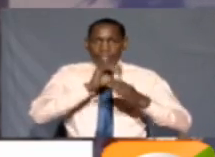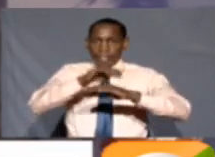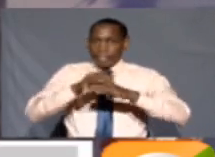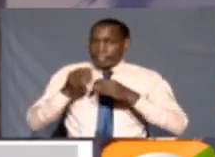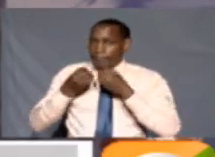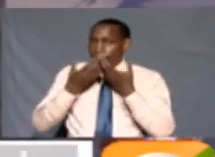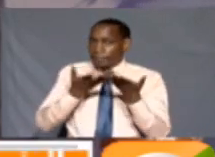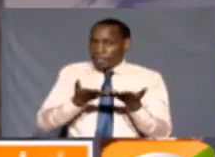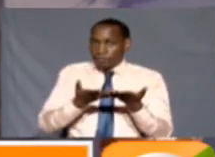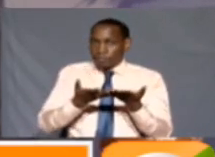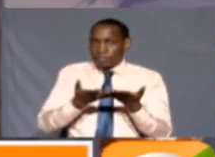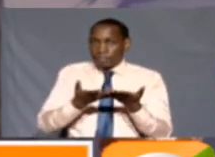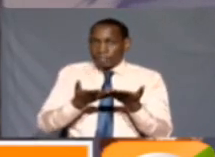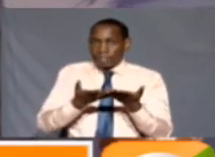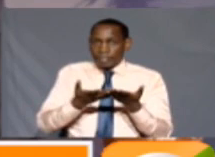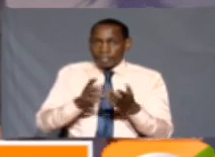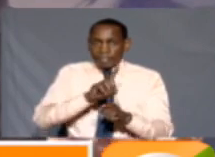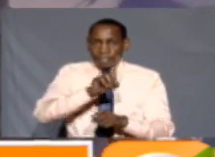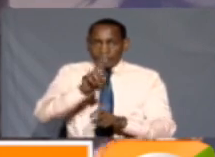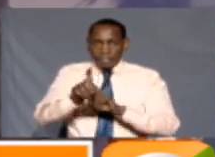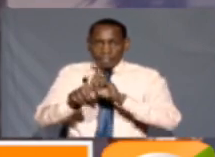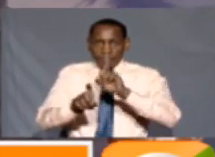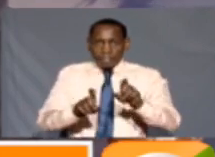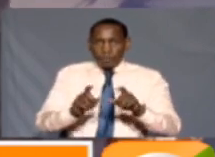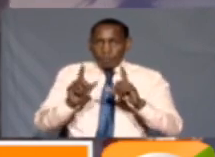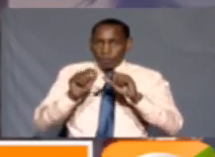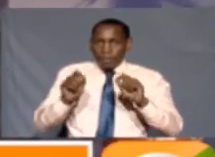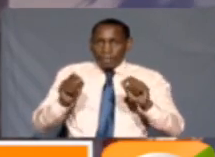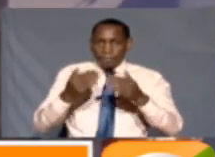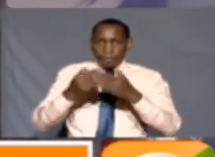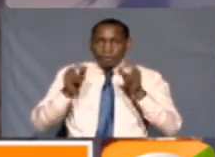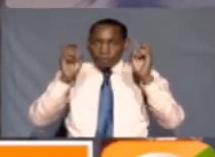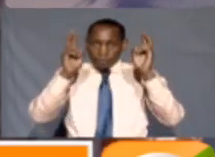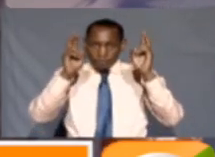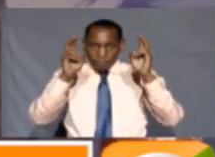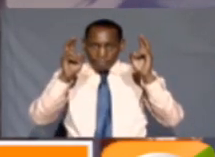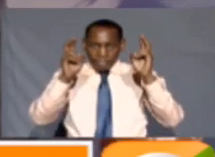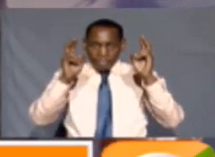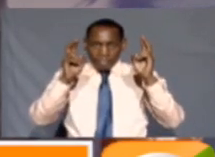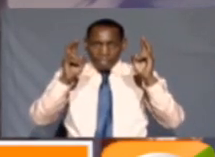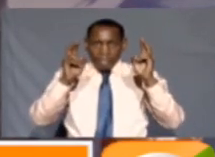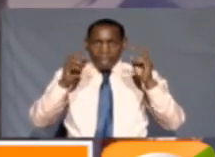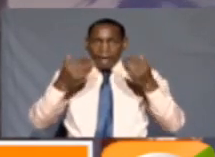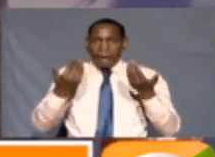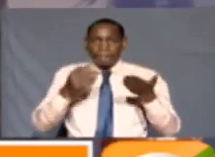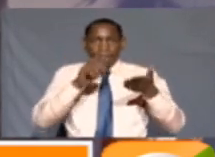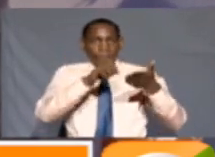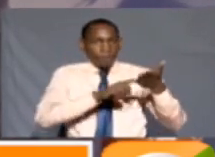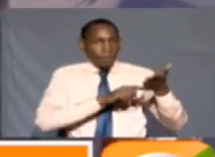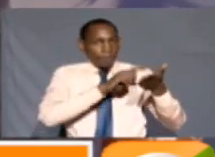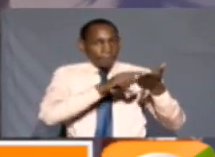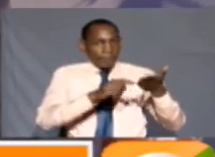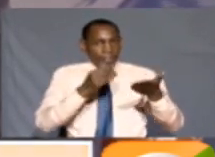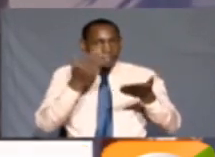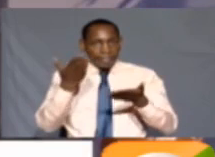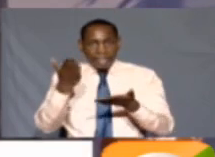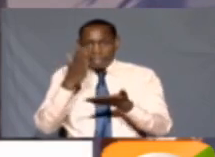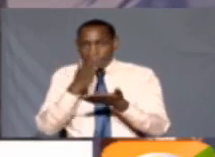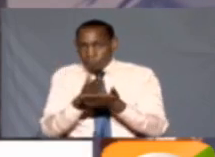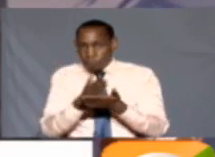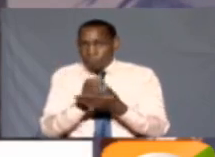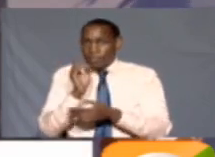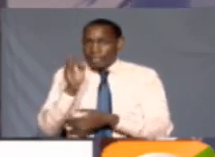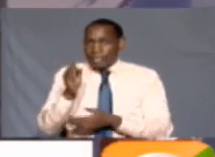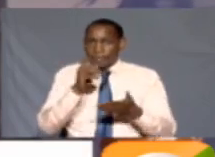if you like, should be interrogating the issue, as she said, the content. Yeah. Has there been an offense or not? Not really the motive. If